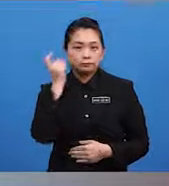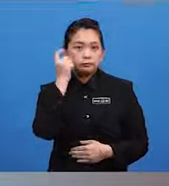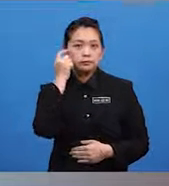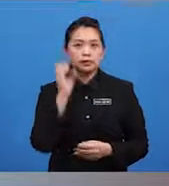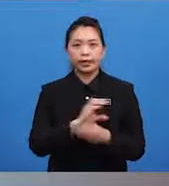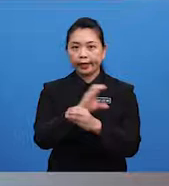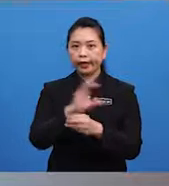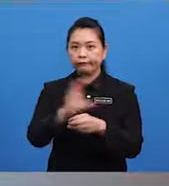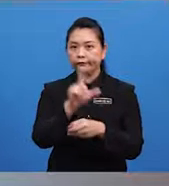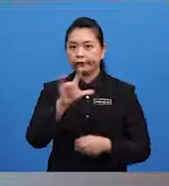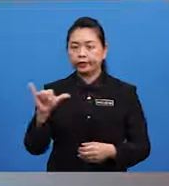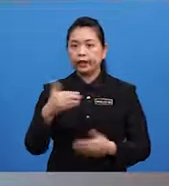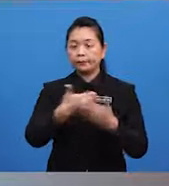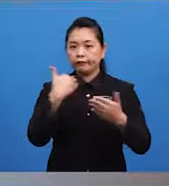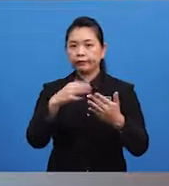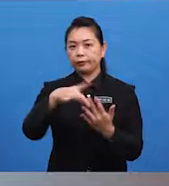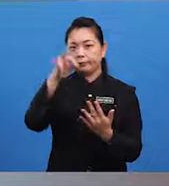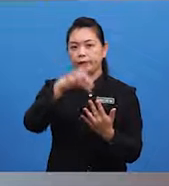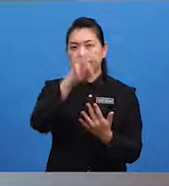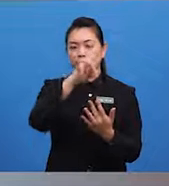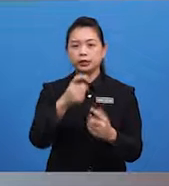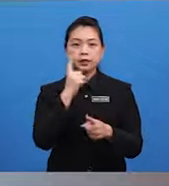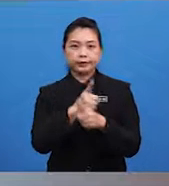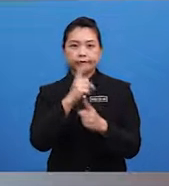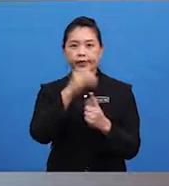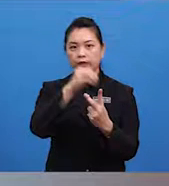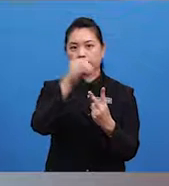carefully before you pick the correct option.